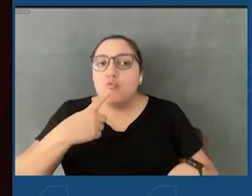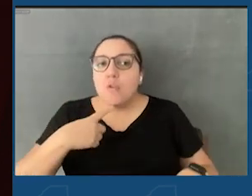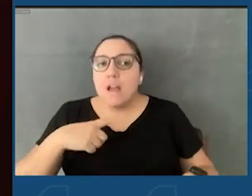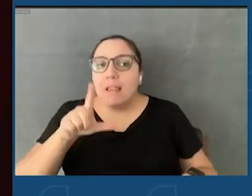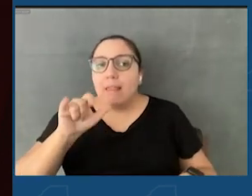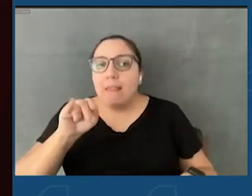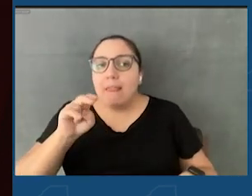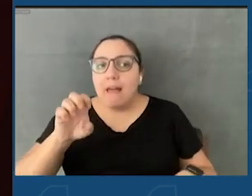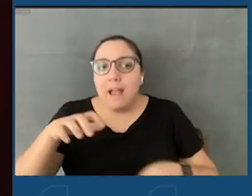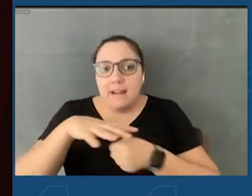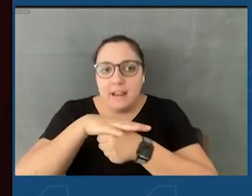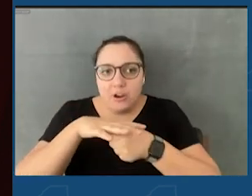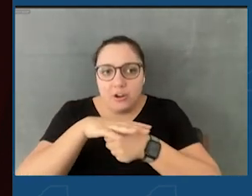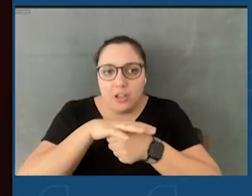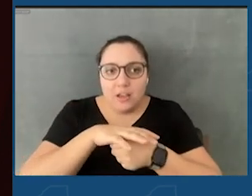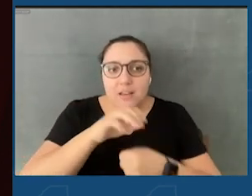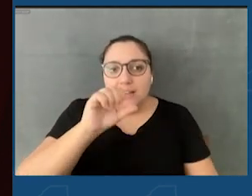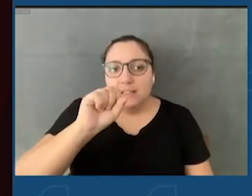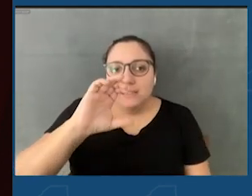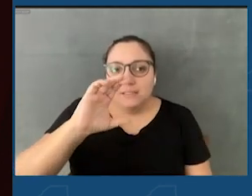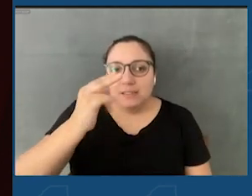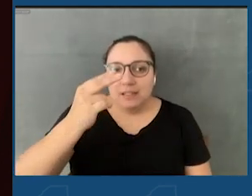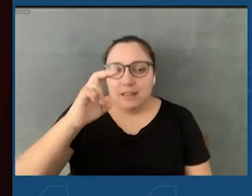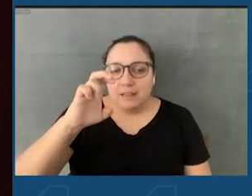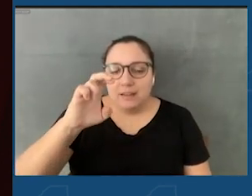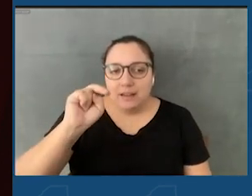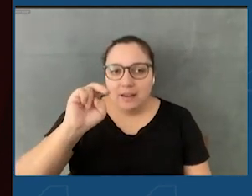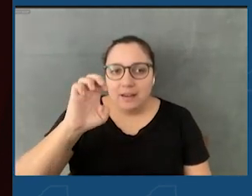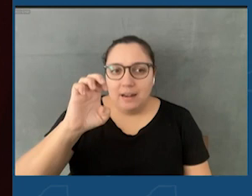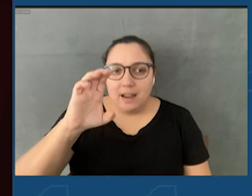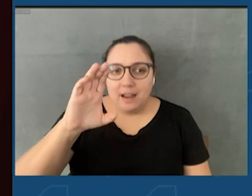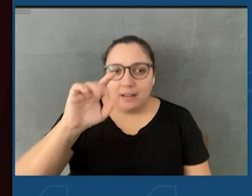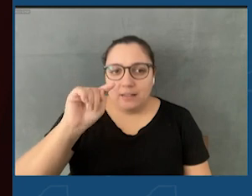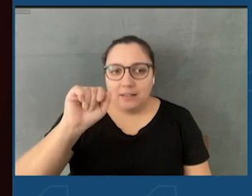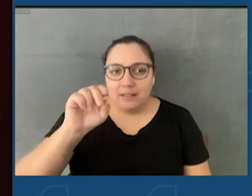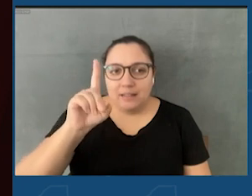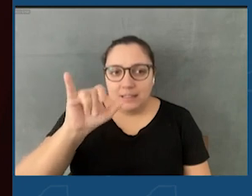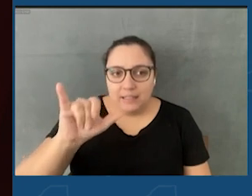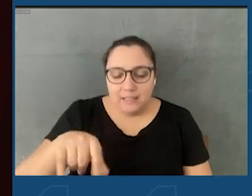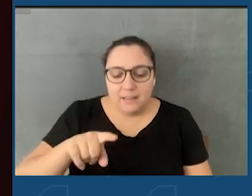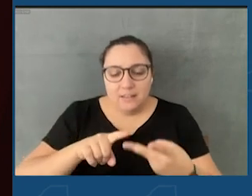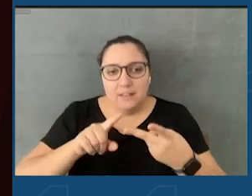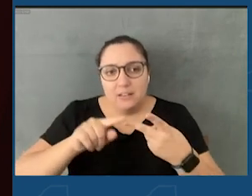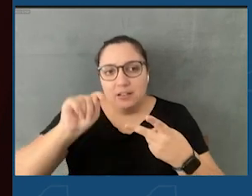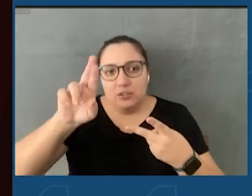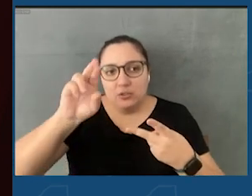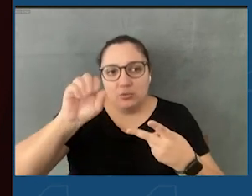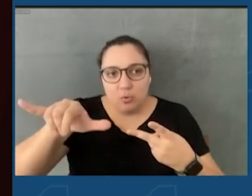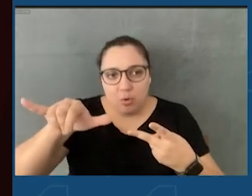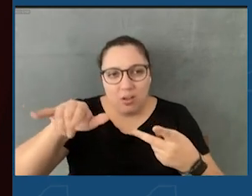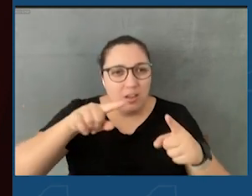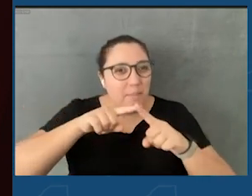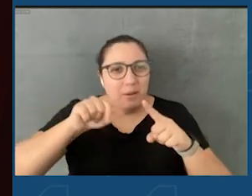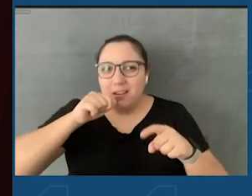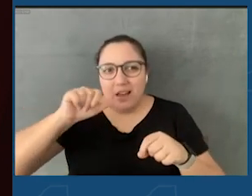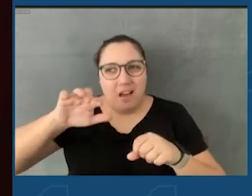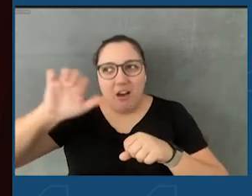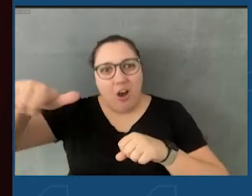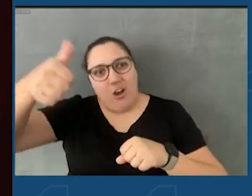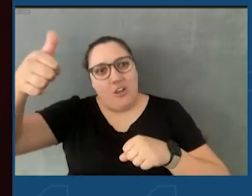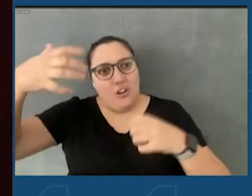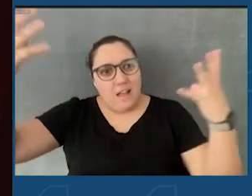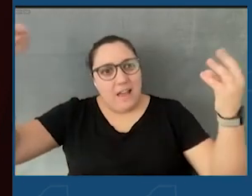successful. And that is why we rezoned our entire city. We are ahead of the game. We rezoned Albany based